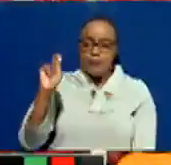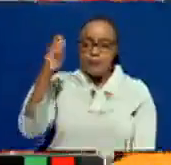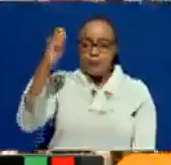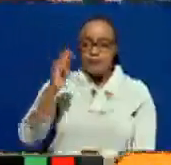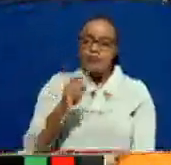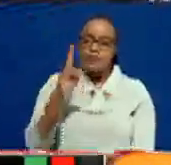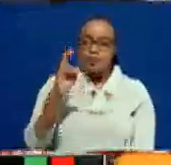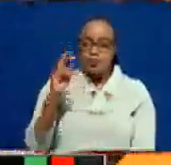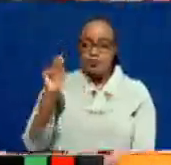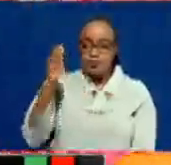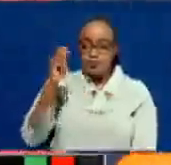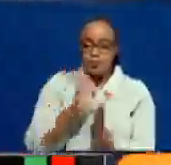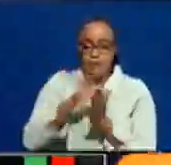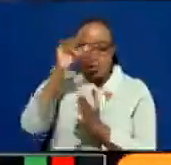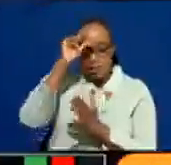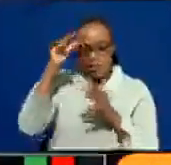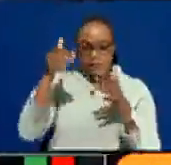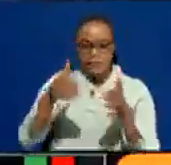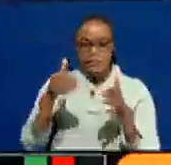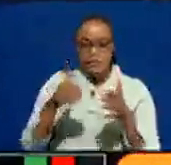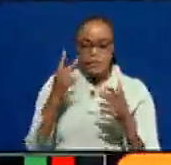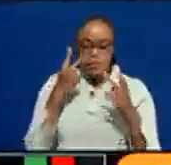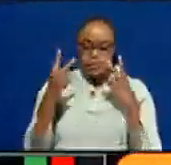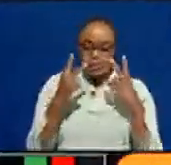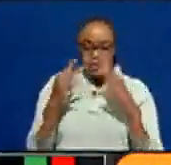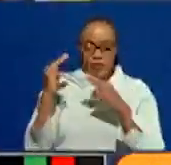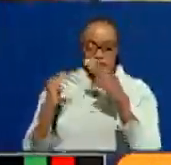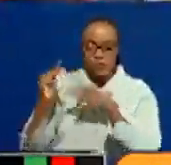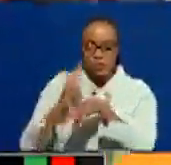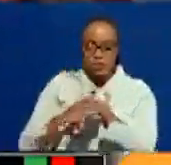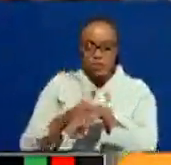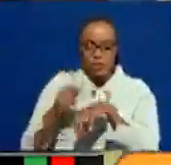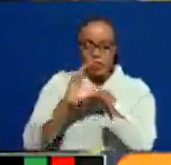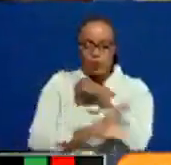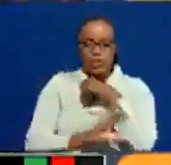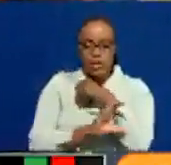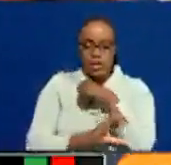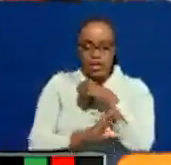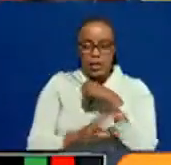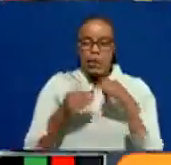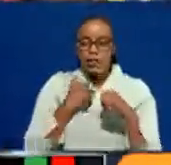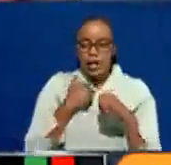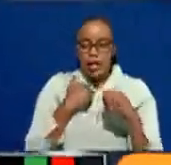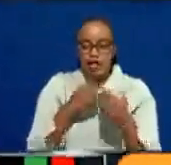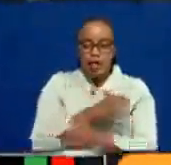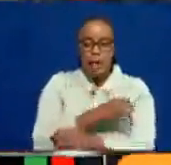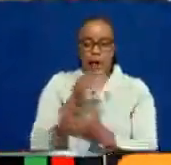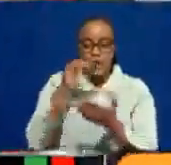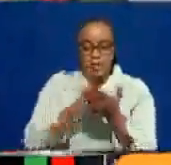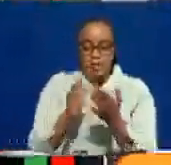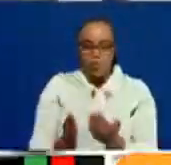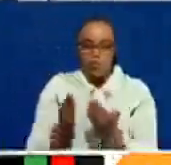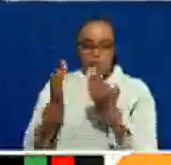20 heads of state and government were present to witness the historic moment in the country where power was once again handed